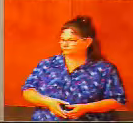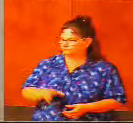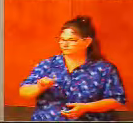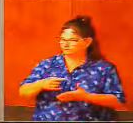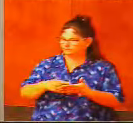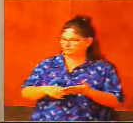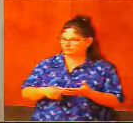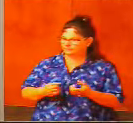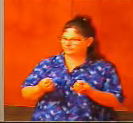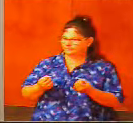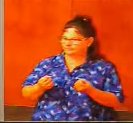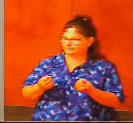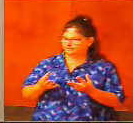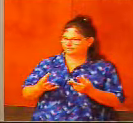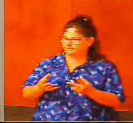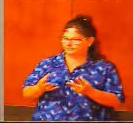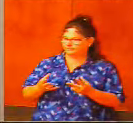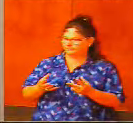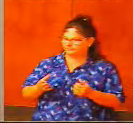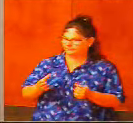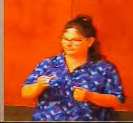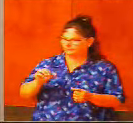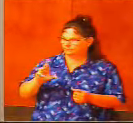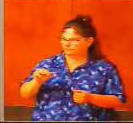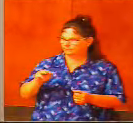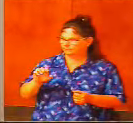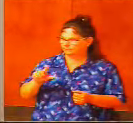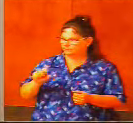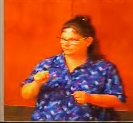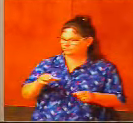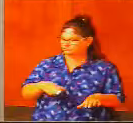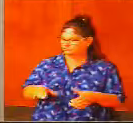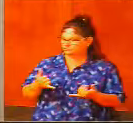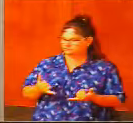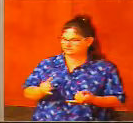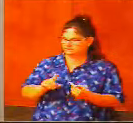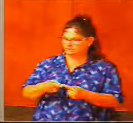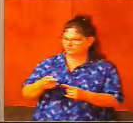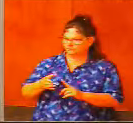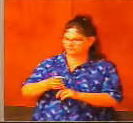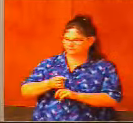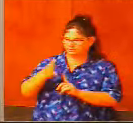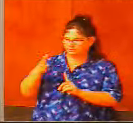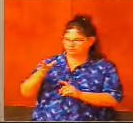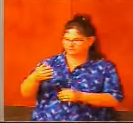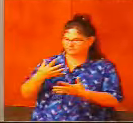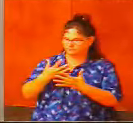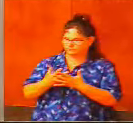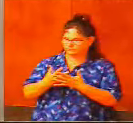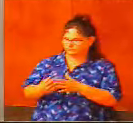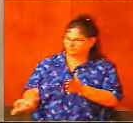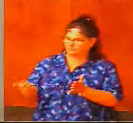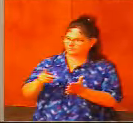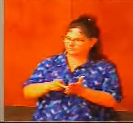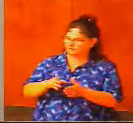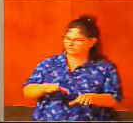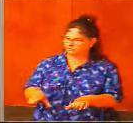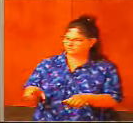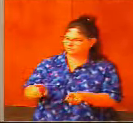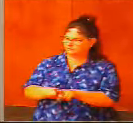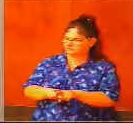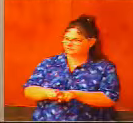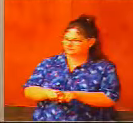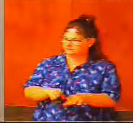That's what a large percentage of criminals do today when they are released from prison. They just go back and do the same things they were